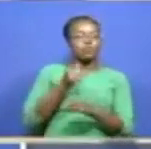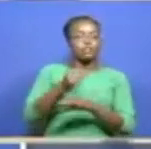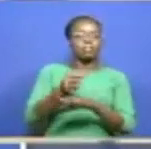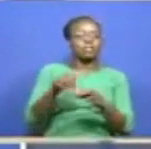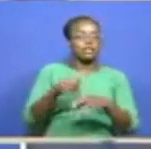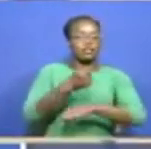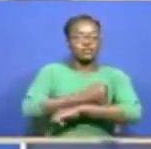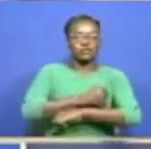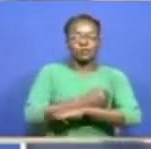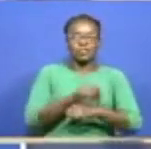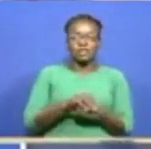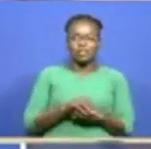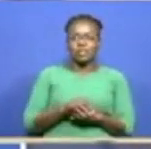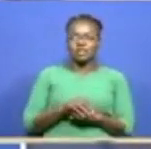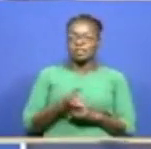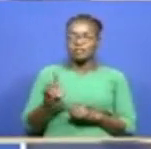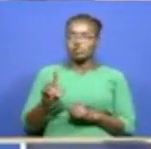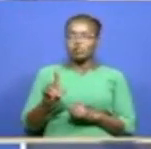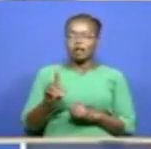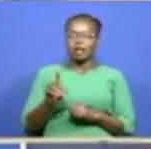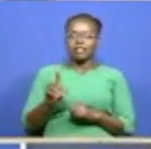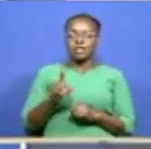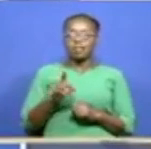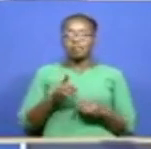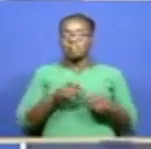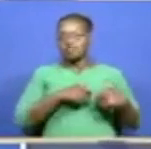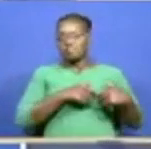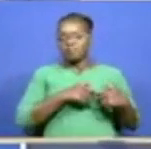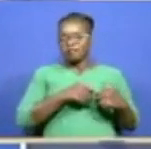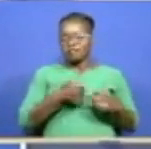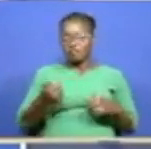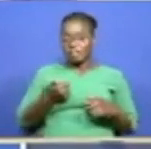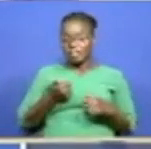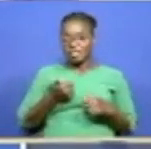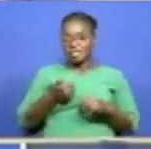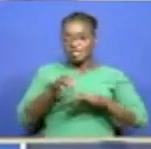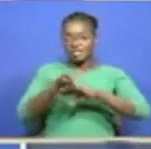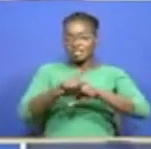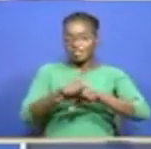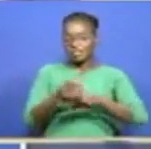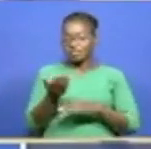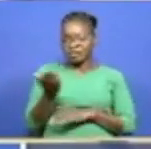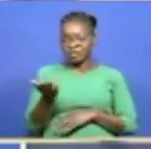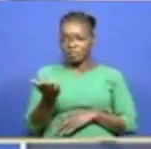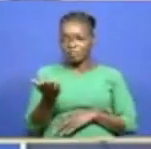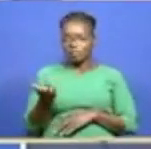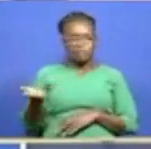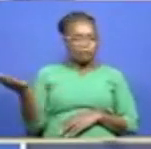alikuwa na mapenzi na huyo mwanadada ambaye ni intern katika hiyo shule. Wakati